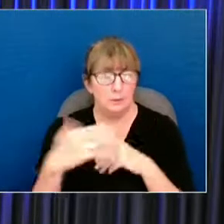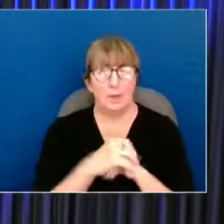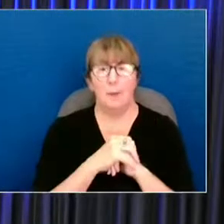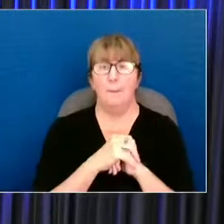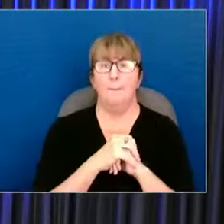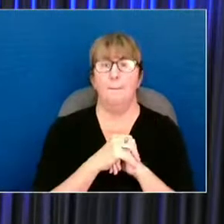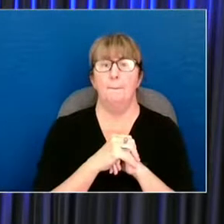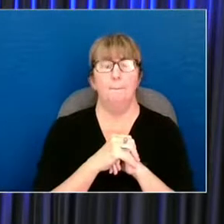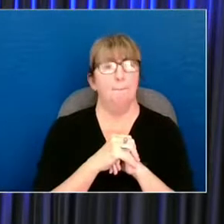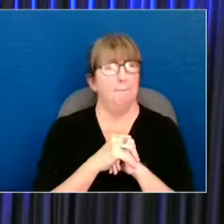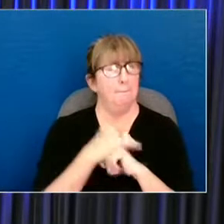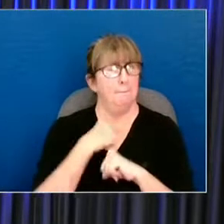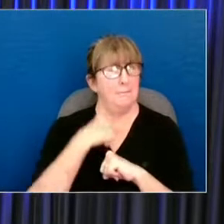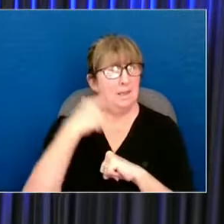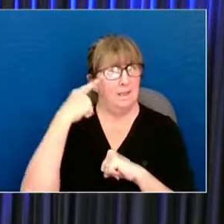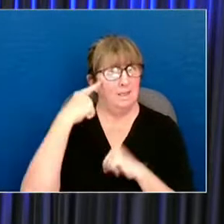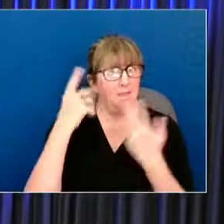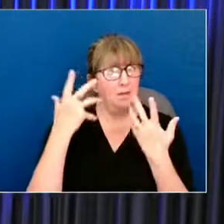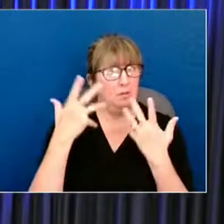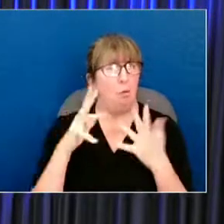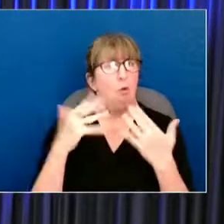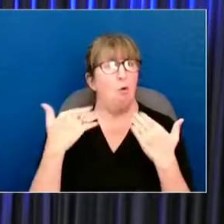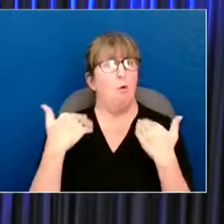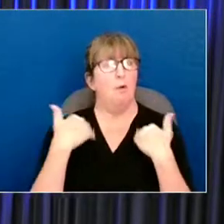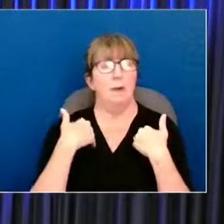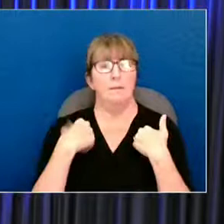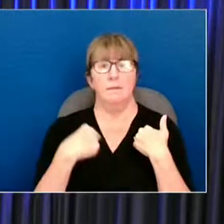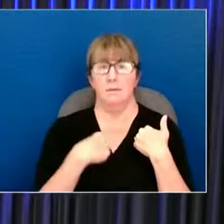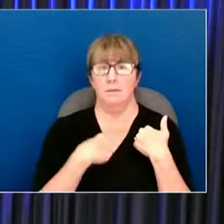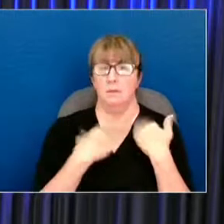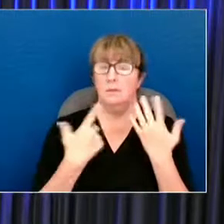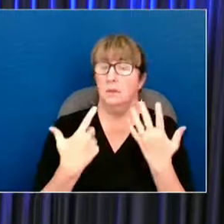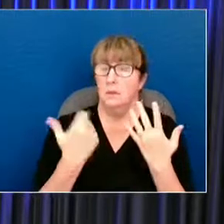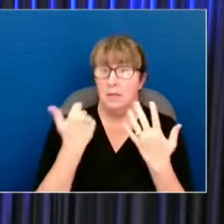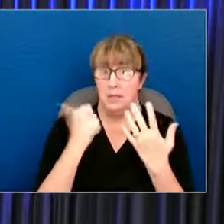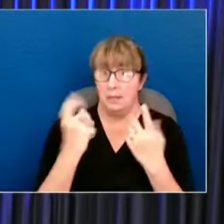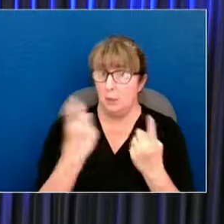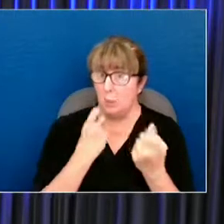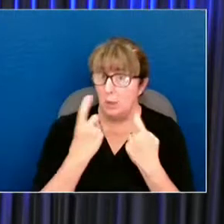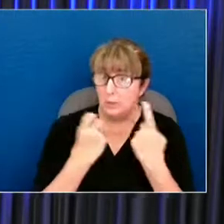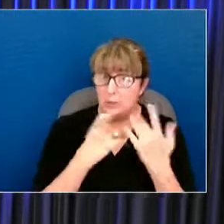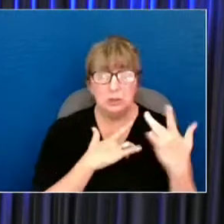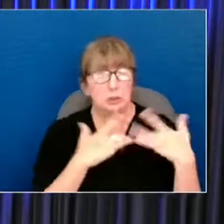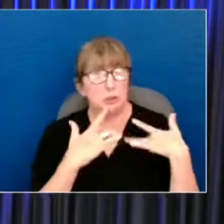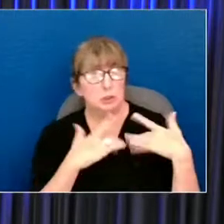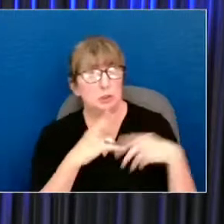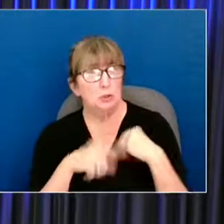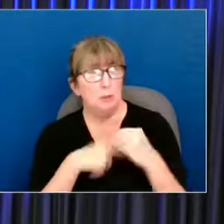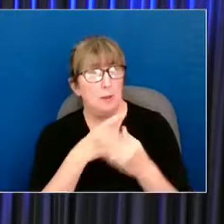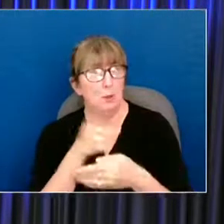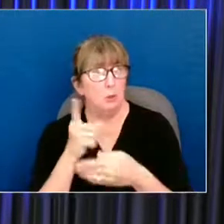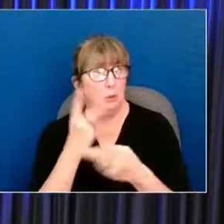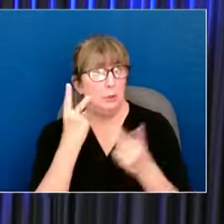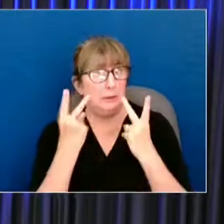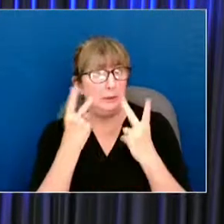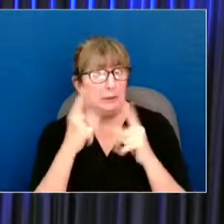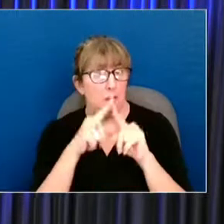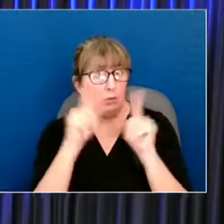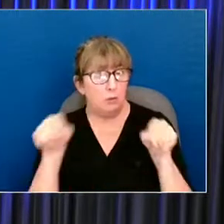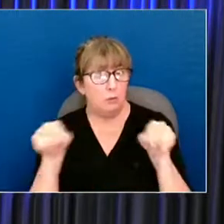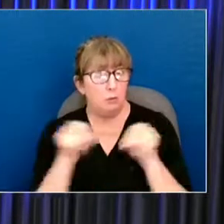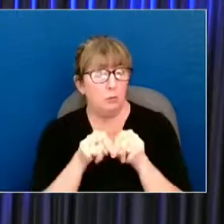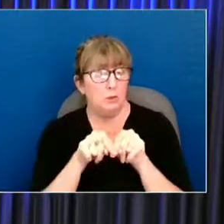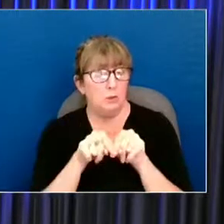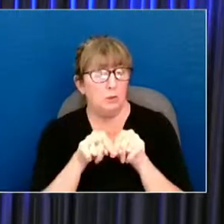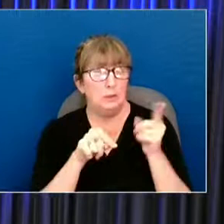Team, that's really all I have. Are there any questions / concerns about what you're seeing on the screen?